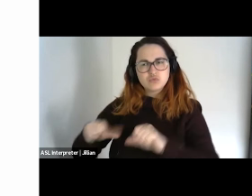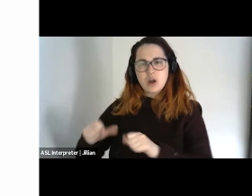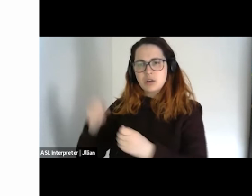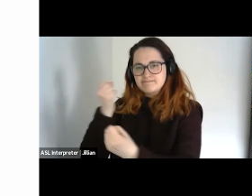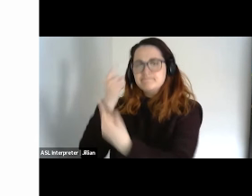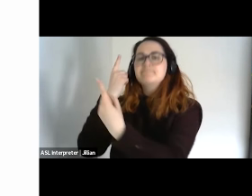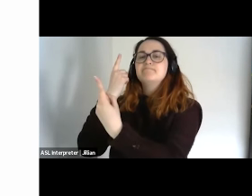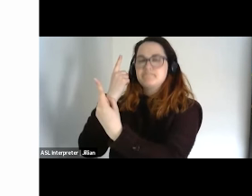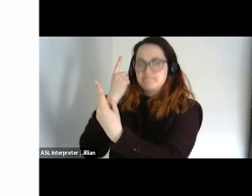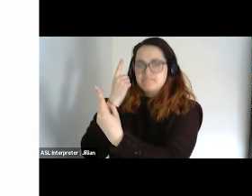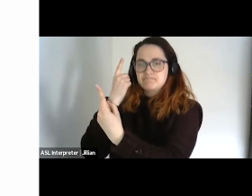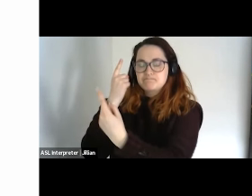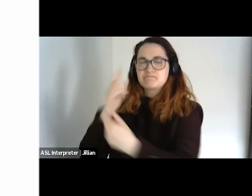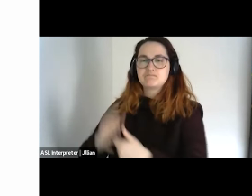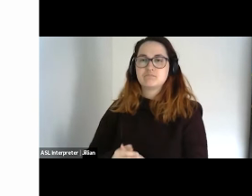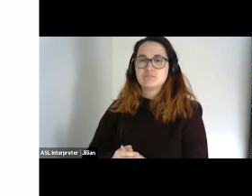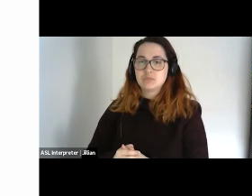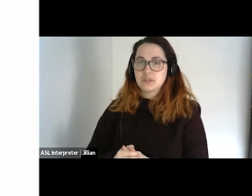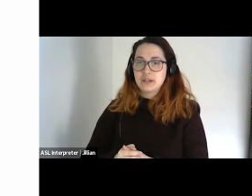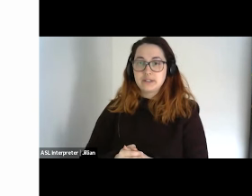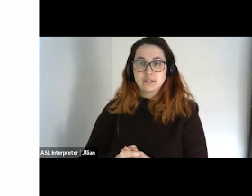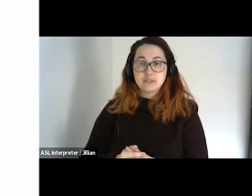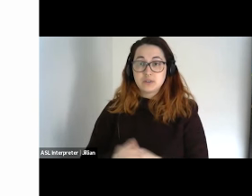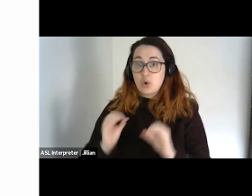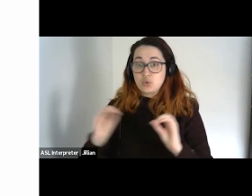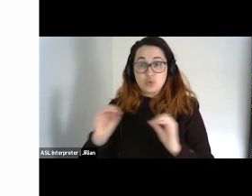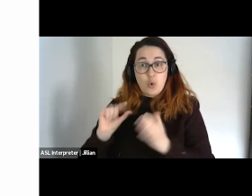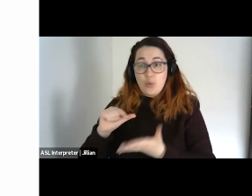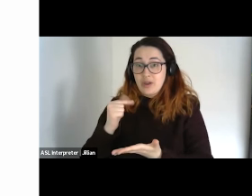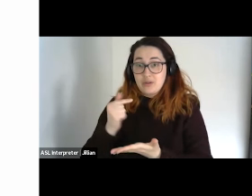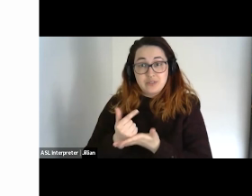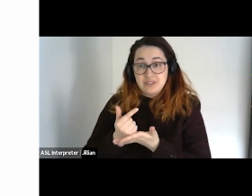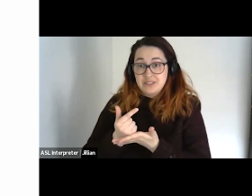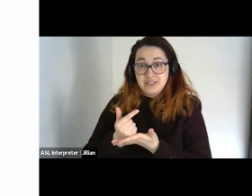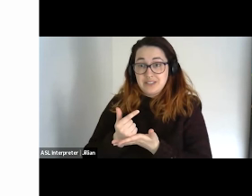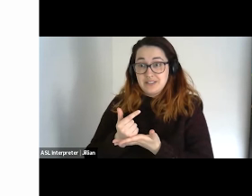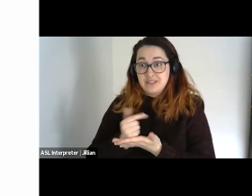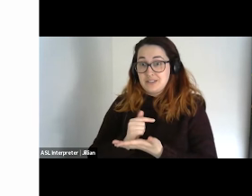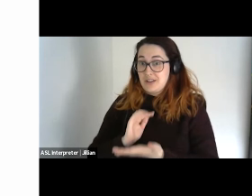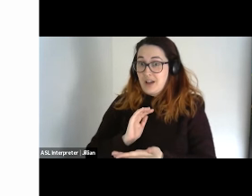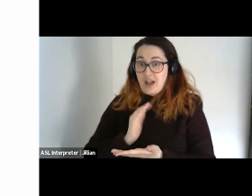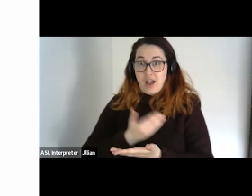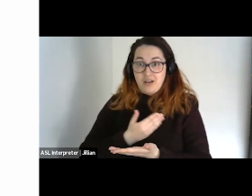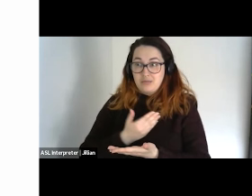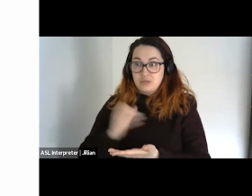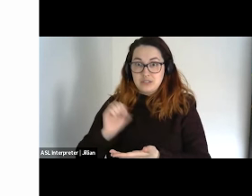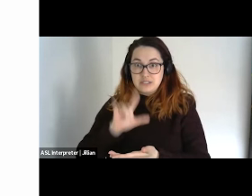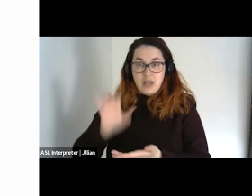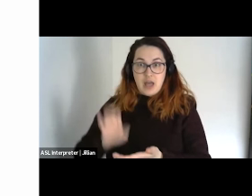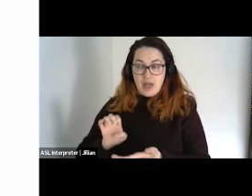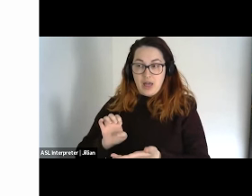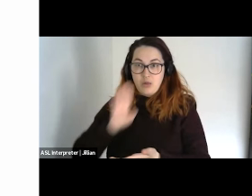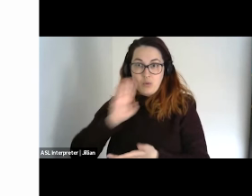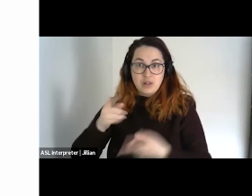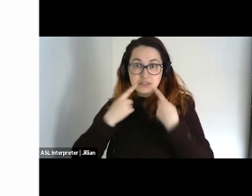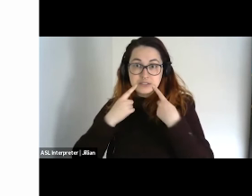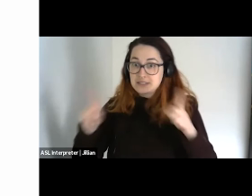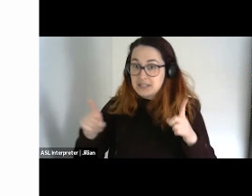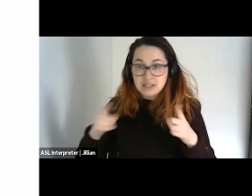there's no guarantee around any of this in terms of how your communication style will be received. We're